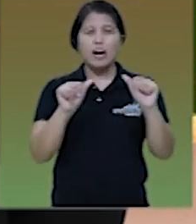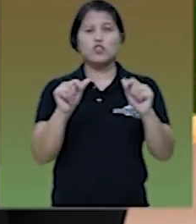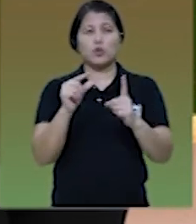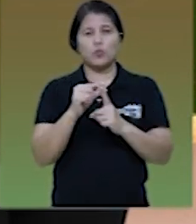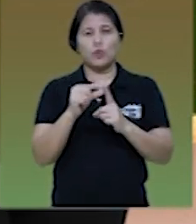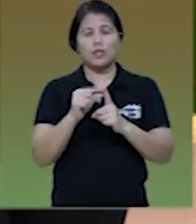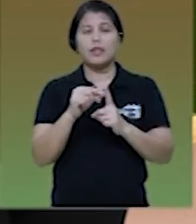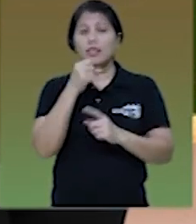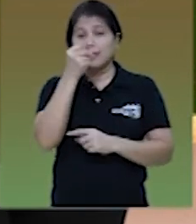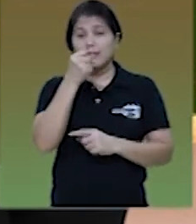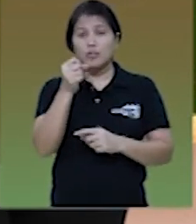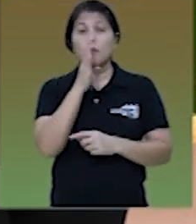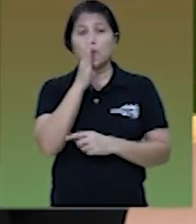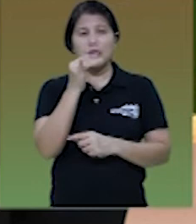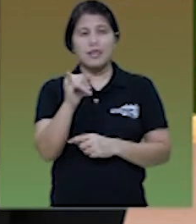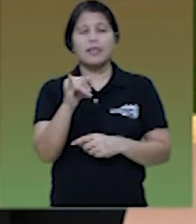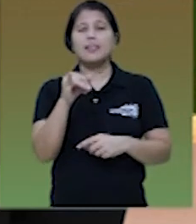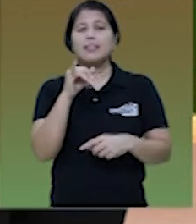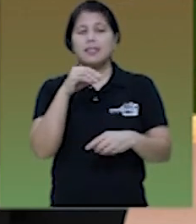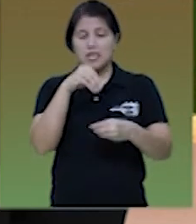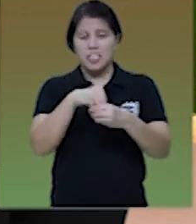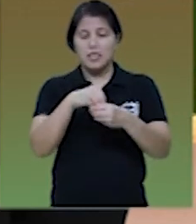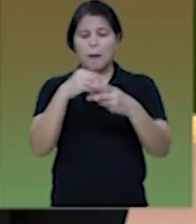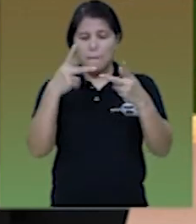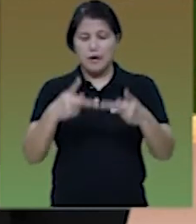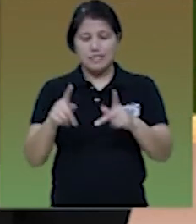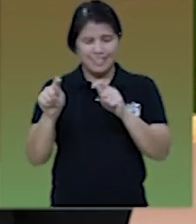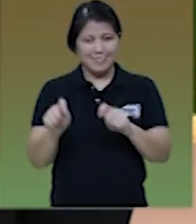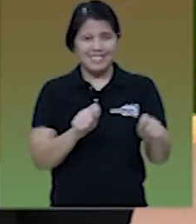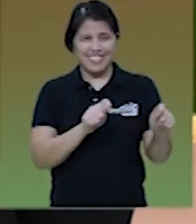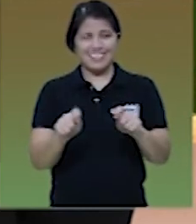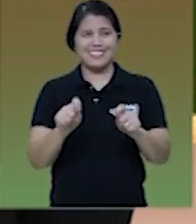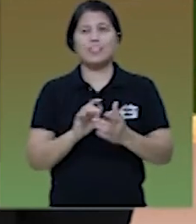or state of being is in the present tense.